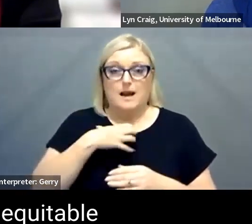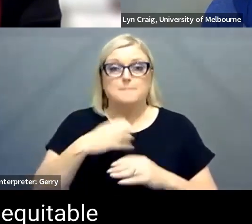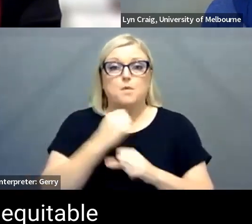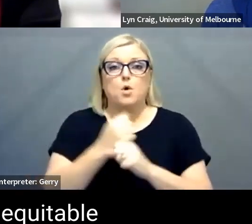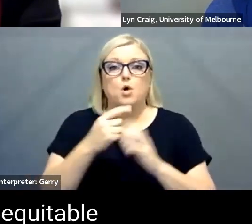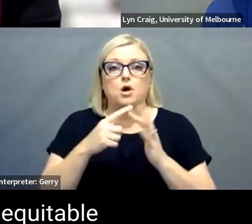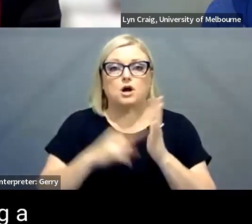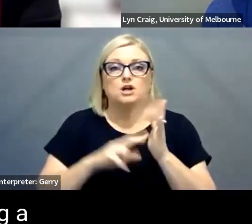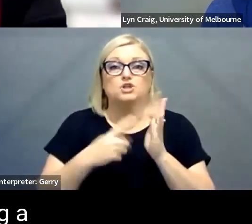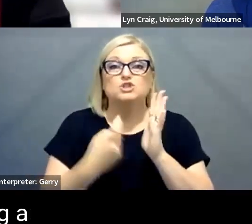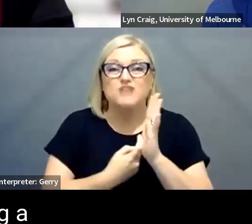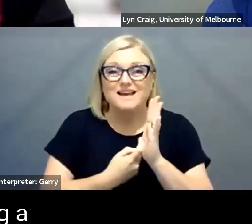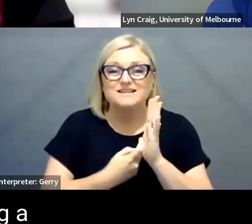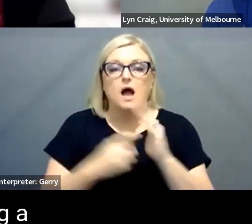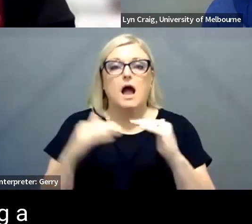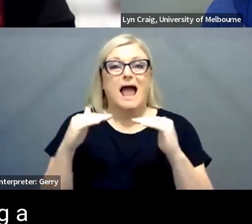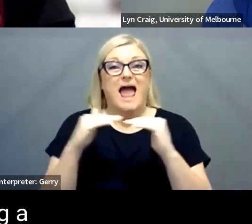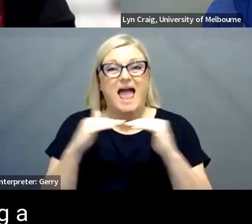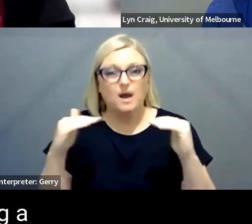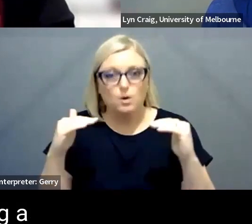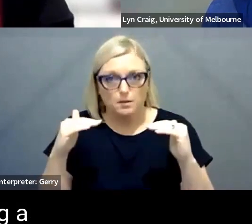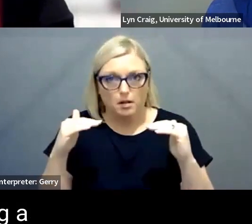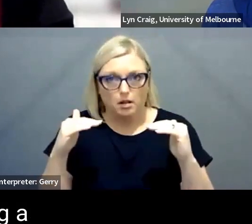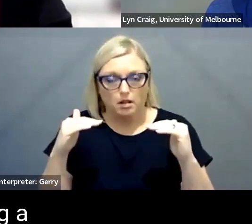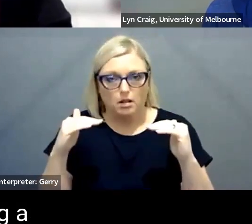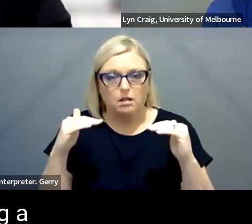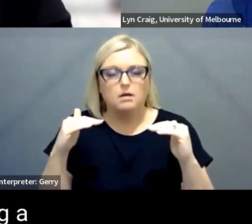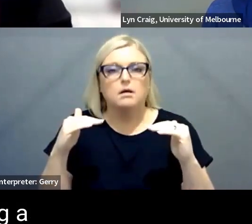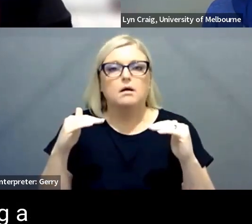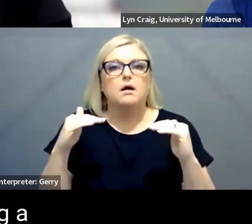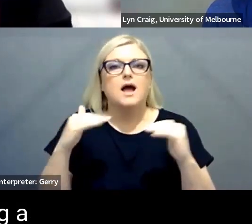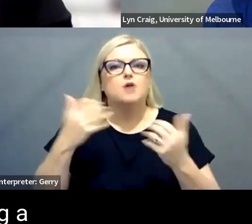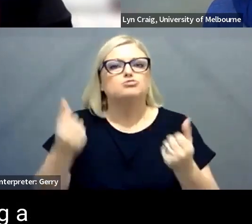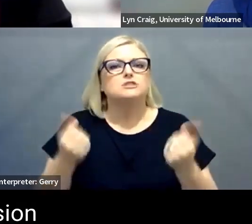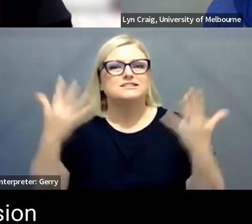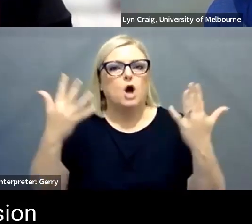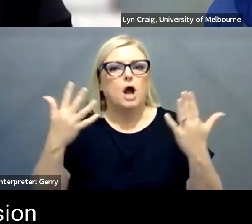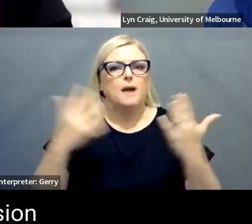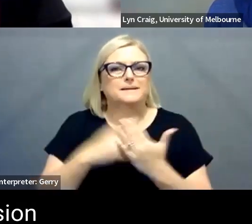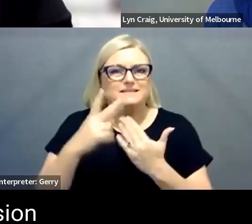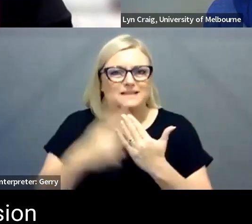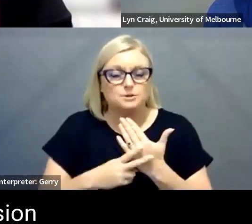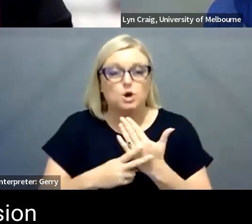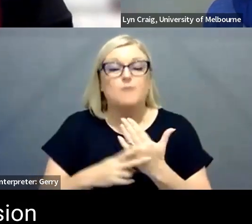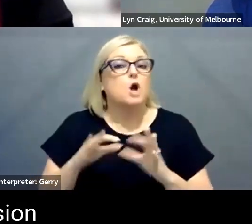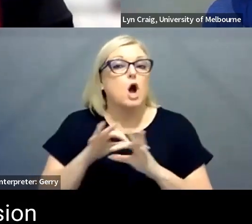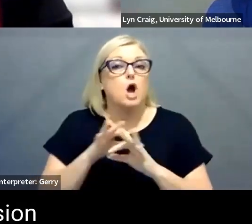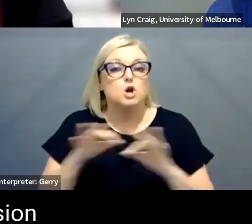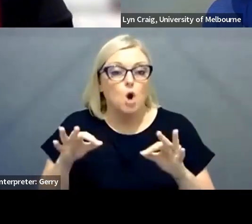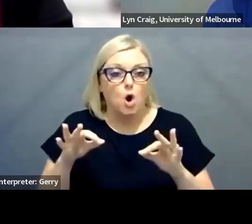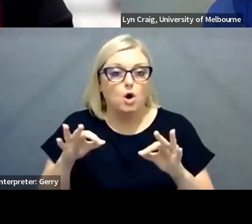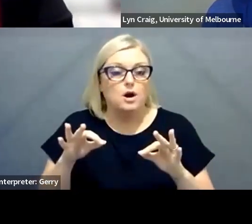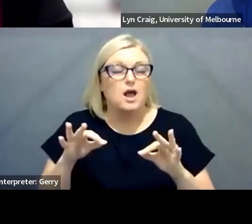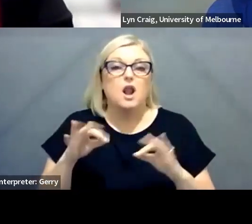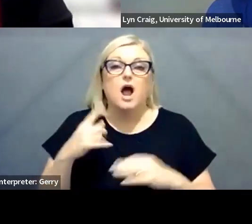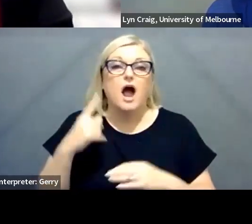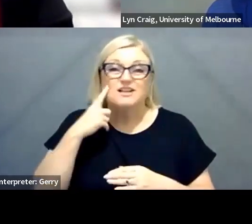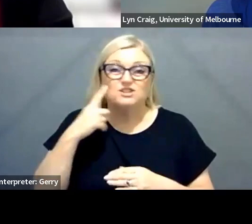retirement arrangement of having a non-contributory benefit paid as pension that's a living wage.